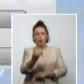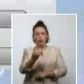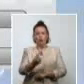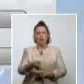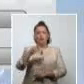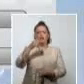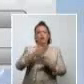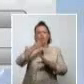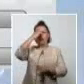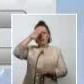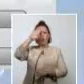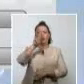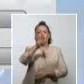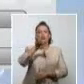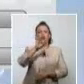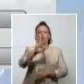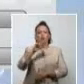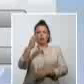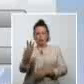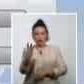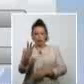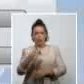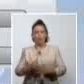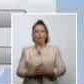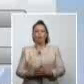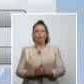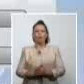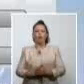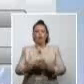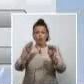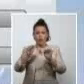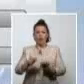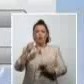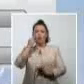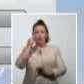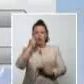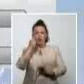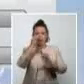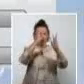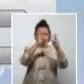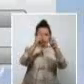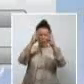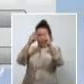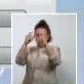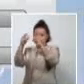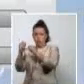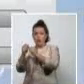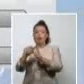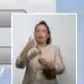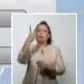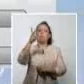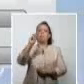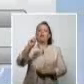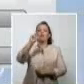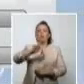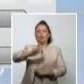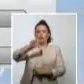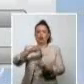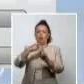3.3% of the processed samples. Of the 20 new cases confirmed, all were